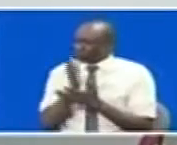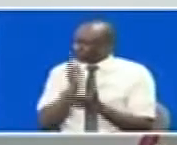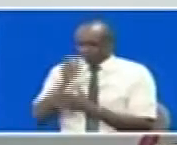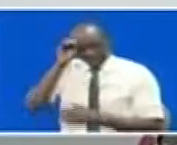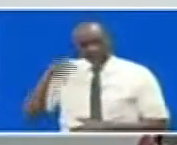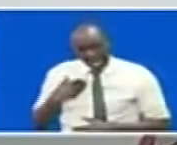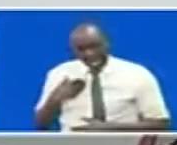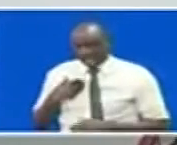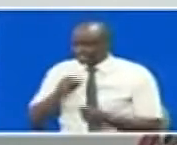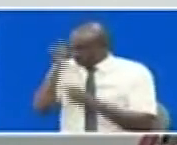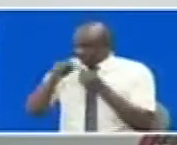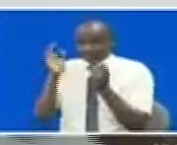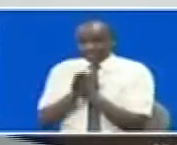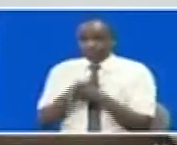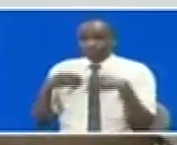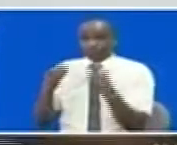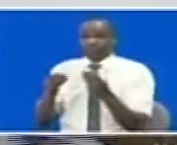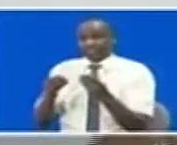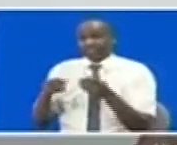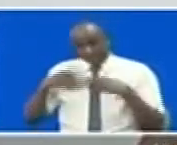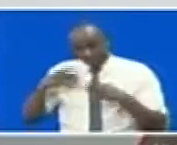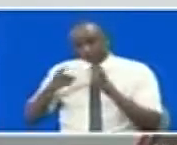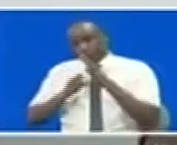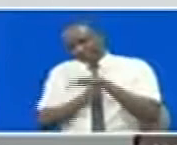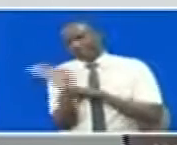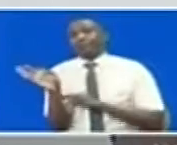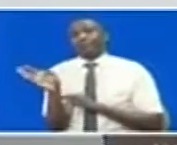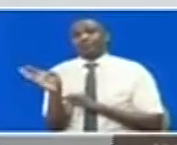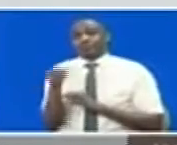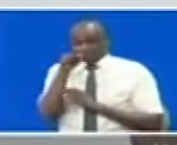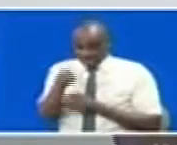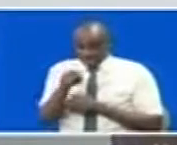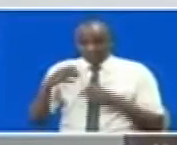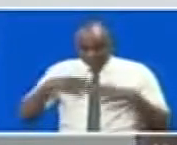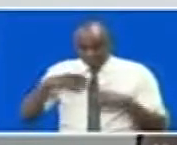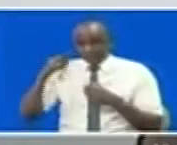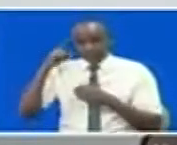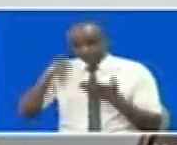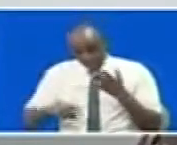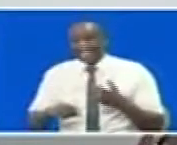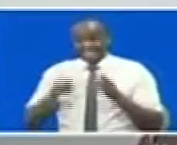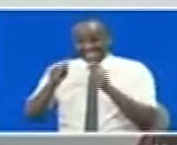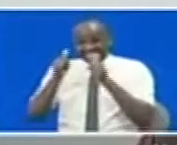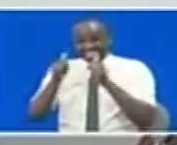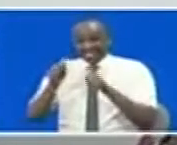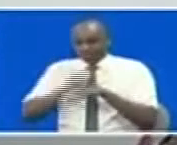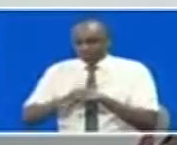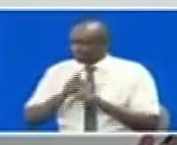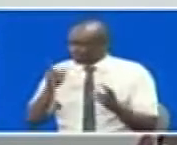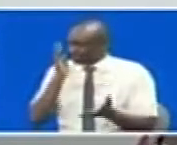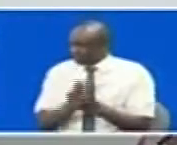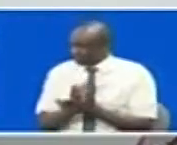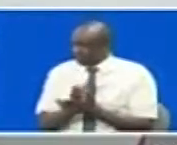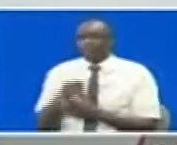opinion, specifically to provide the back door for escape. So it is meant to give people the impression that there's something going on. So this general